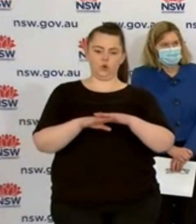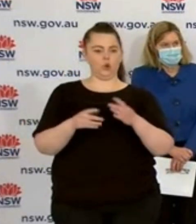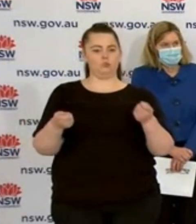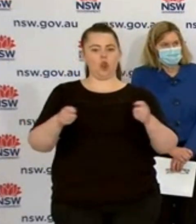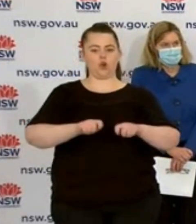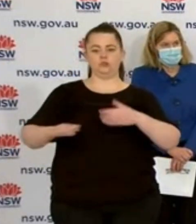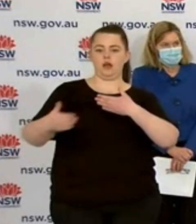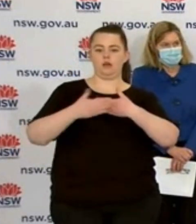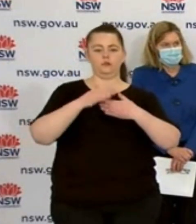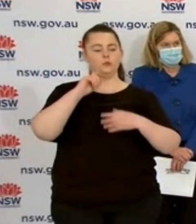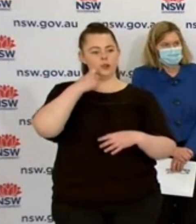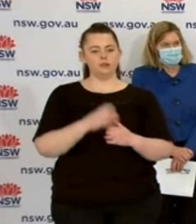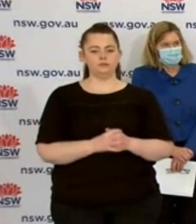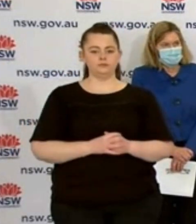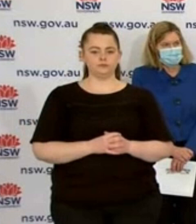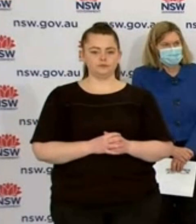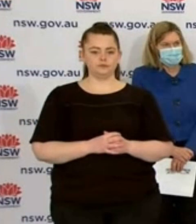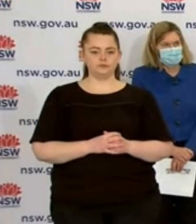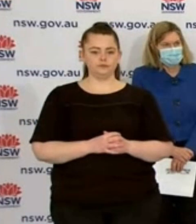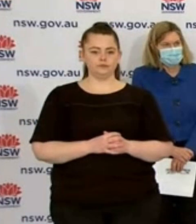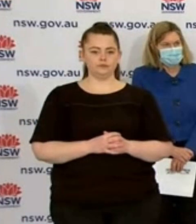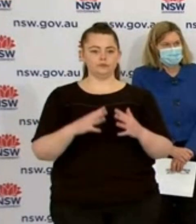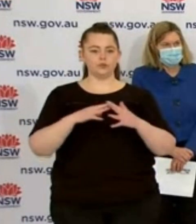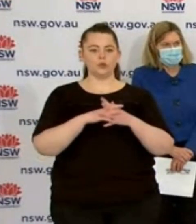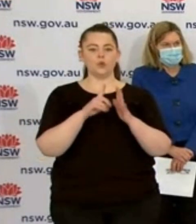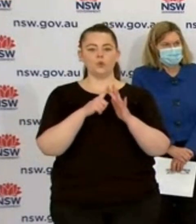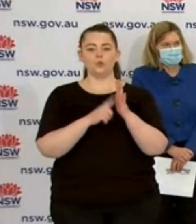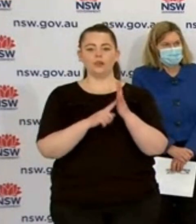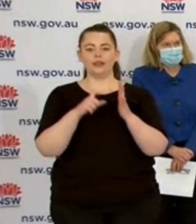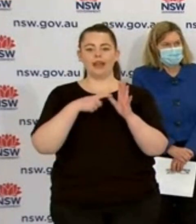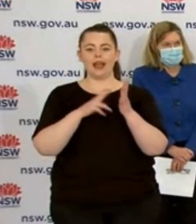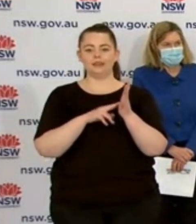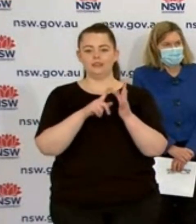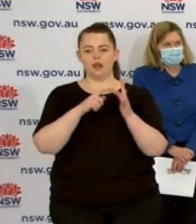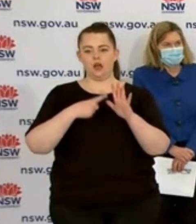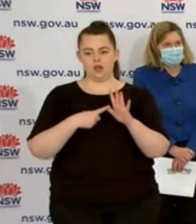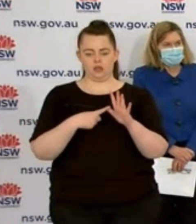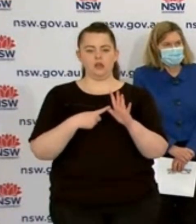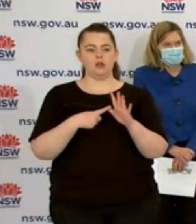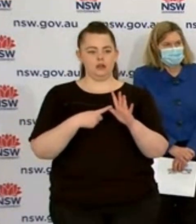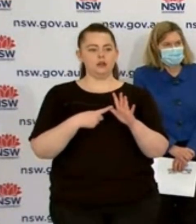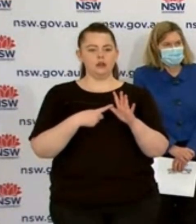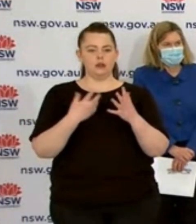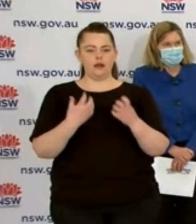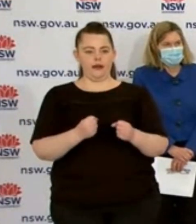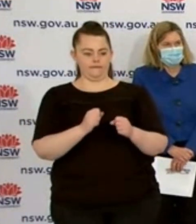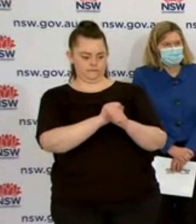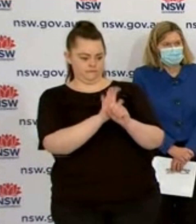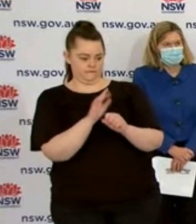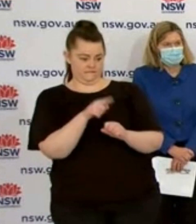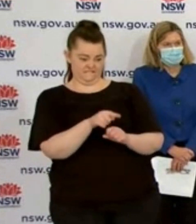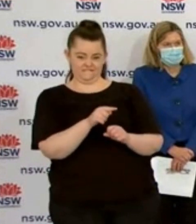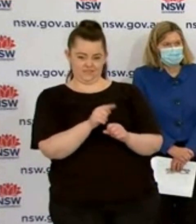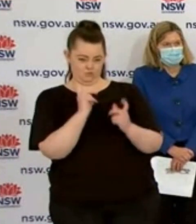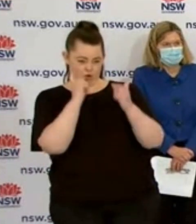that in Wilcannia, where we've had an area of concern, it was great to see the Royal Flying Doctors get in there yesterday, 320 vaccinations.